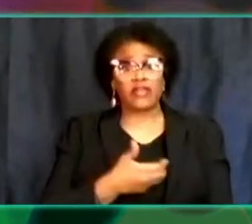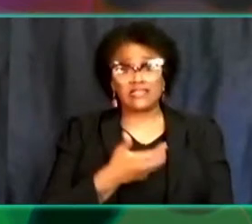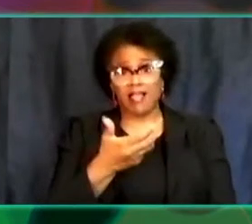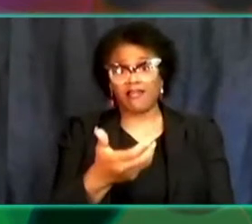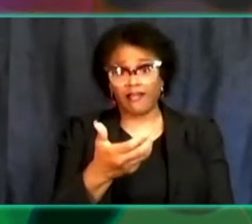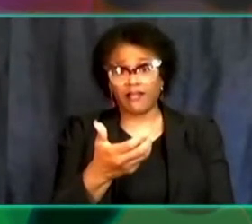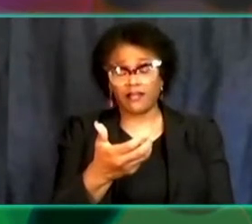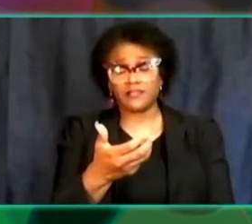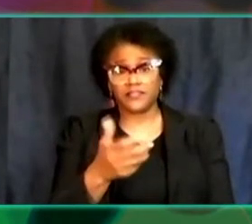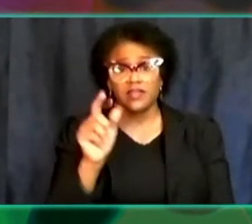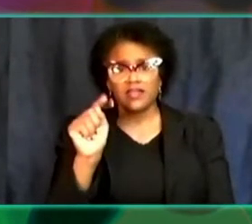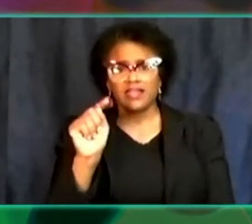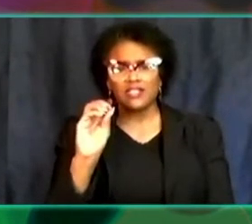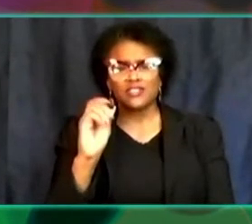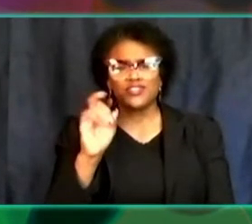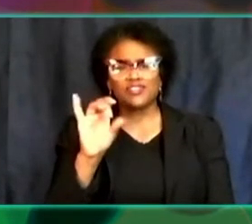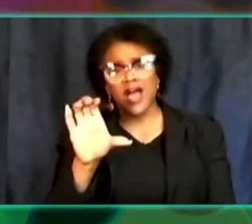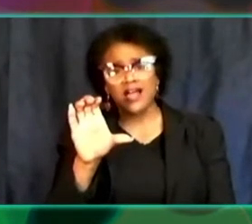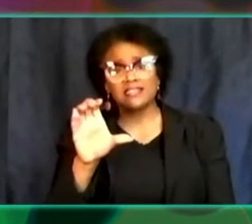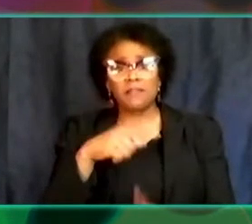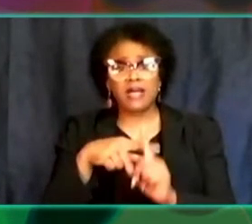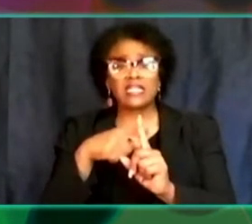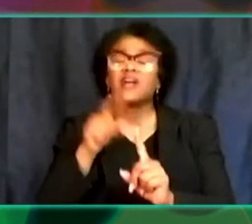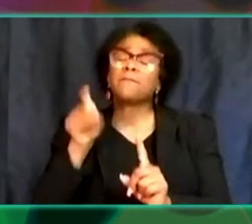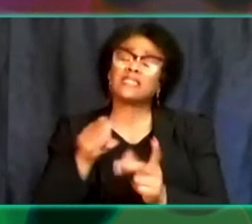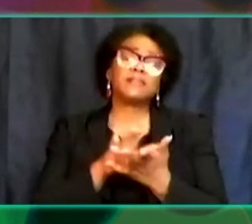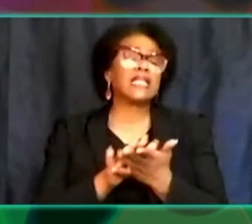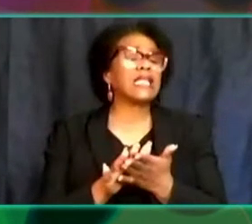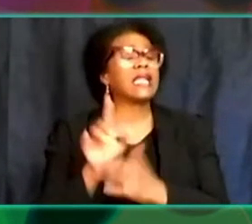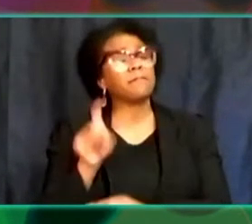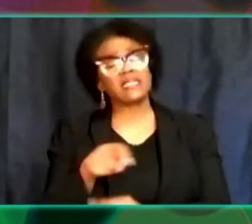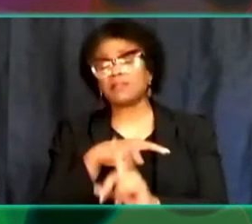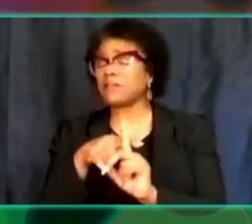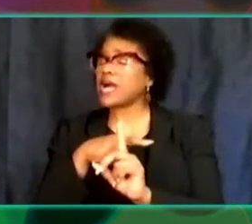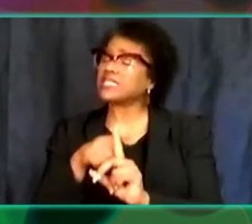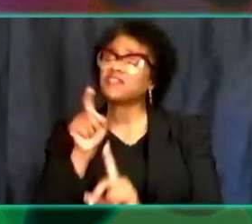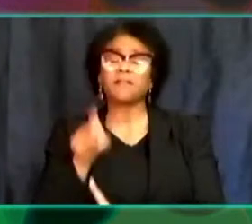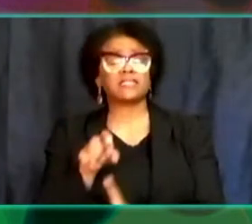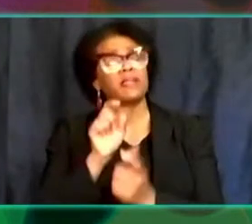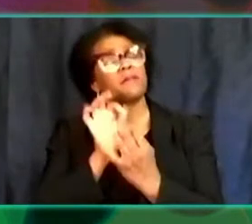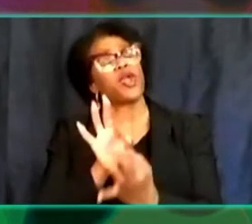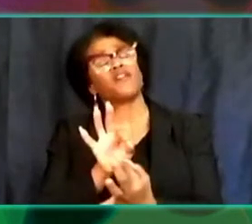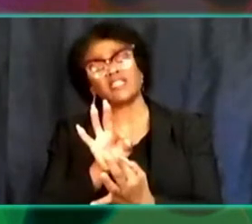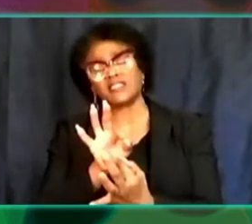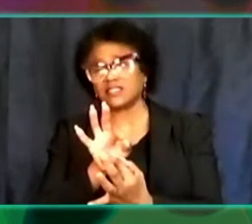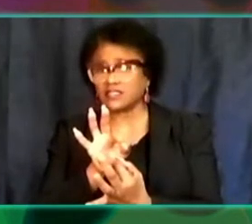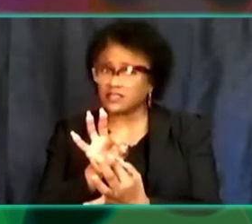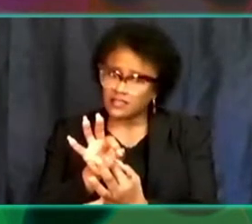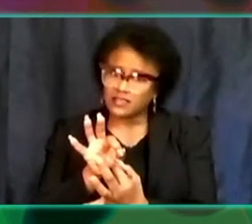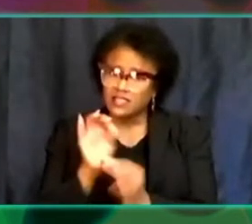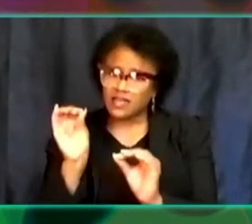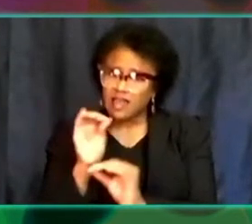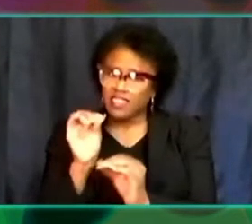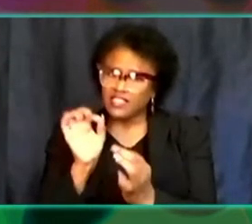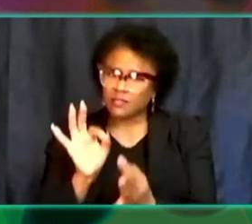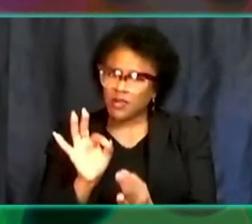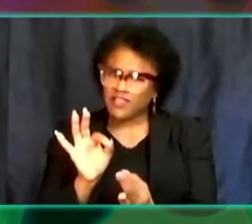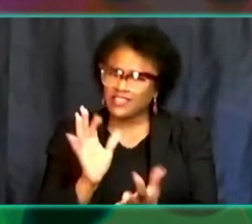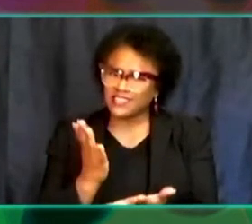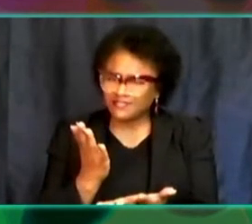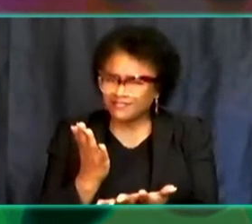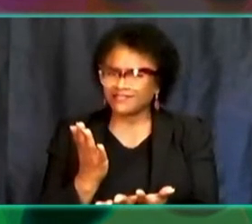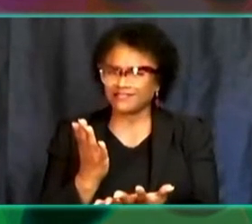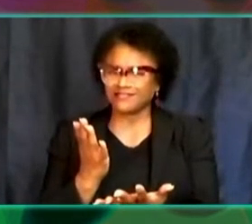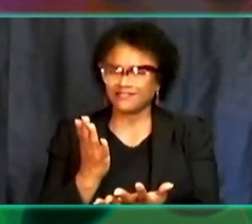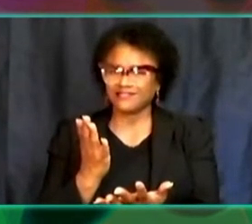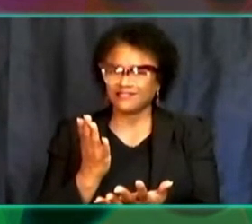And the toxic positivity, like, we want it to be so clean or so perfect, you know, And nothing is perfect. I mean, just as Chanel